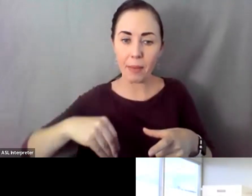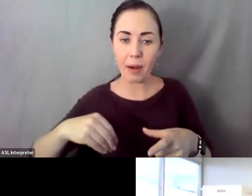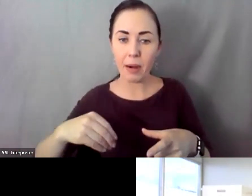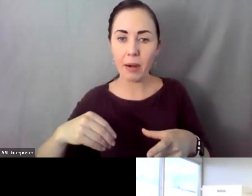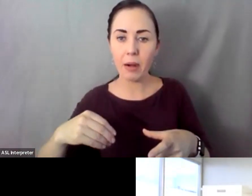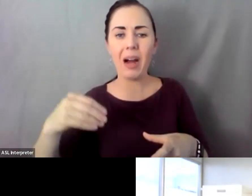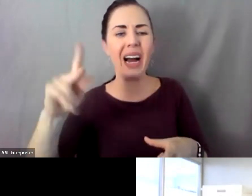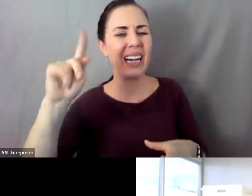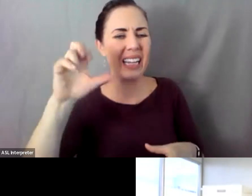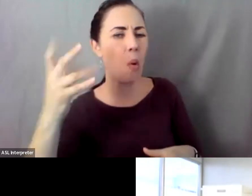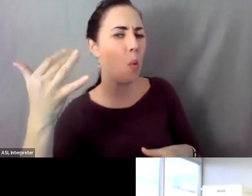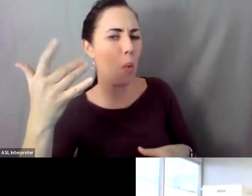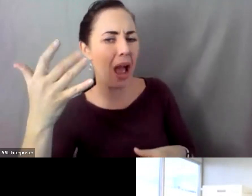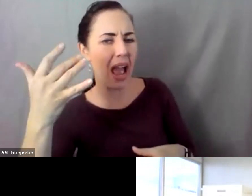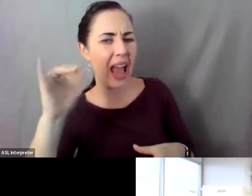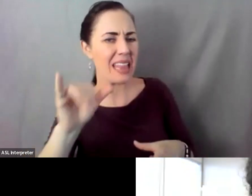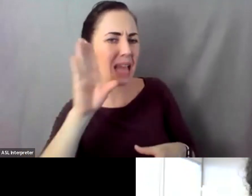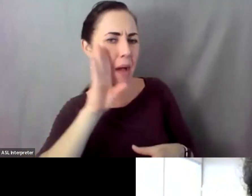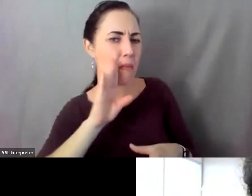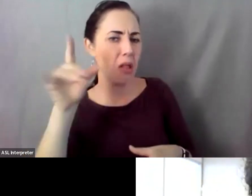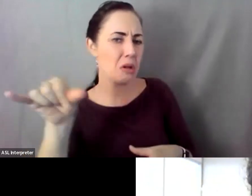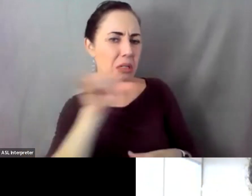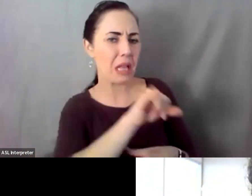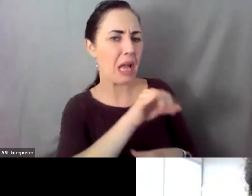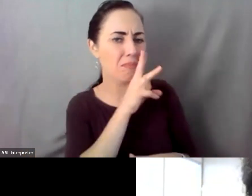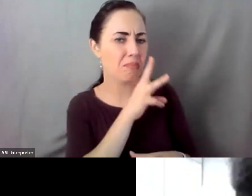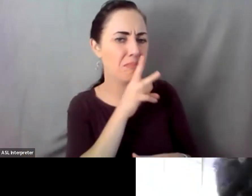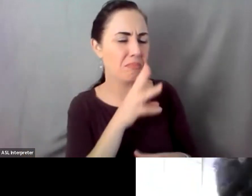Wait a minute, that brown looks kind of like the water. What's going on?